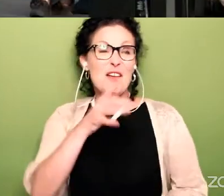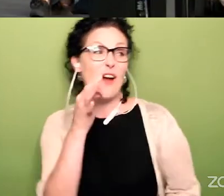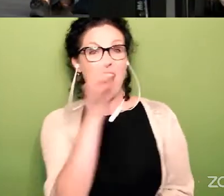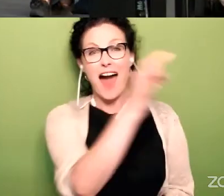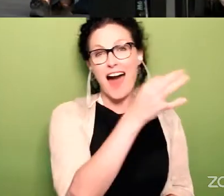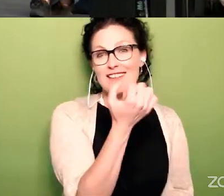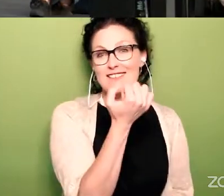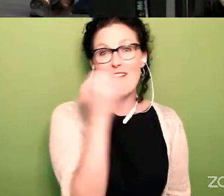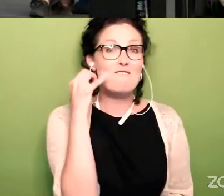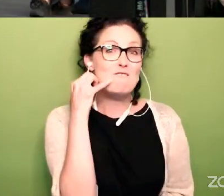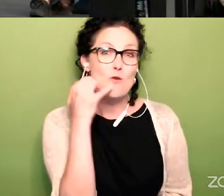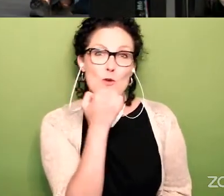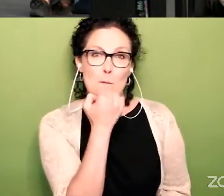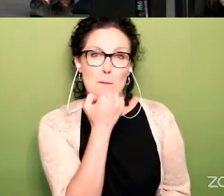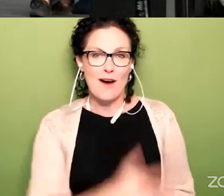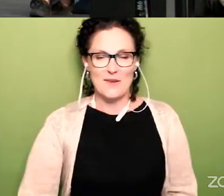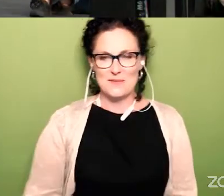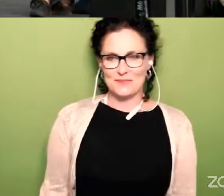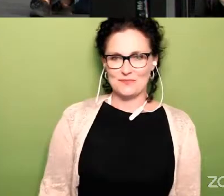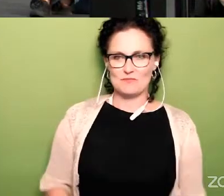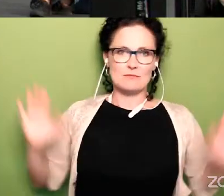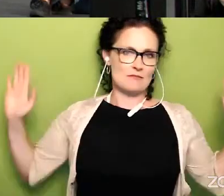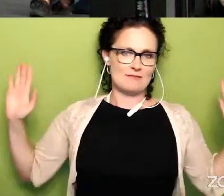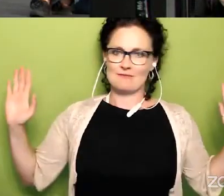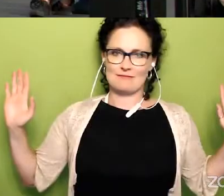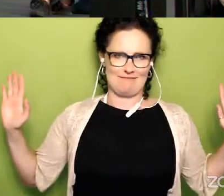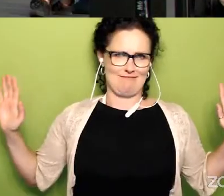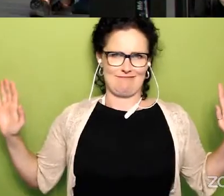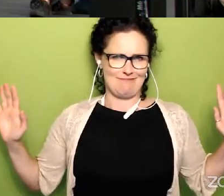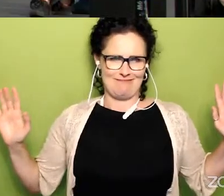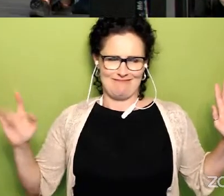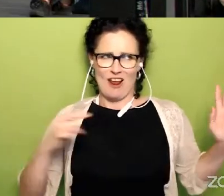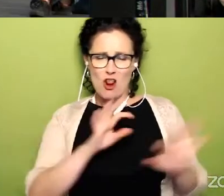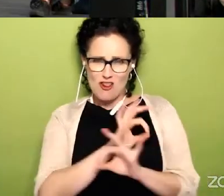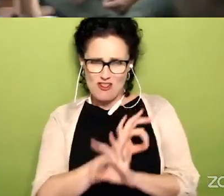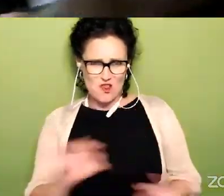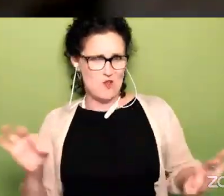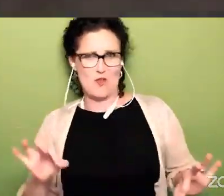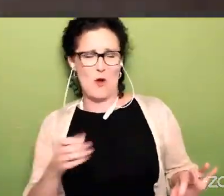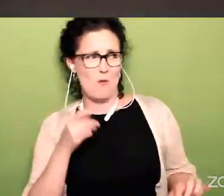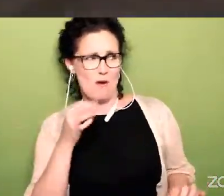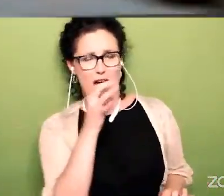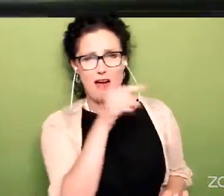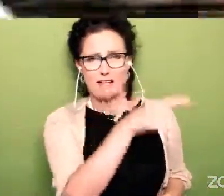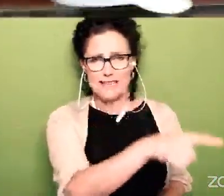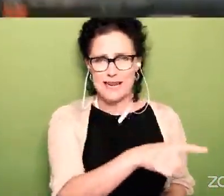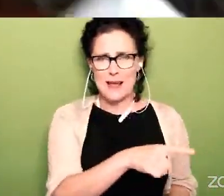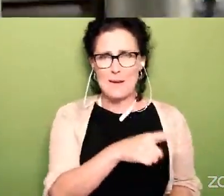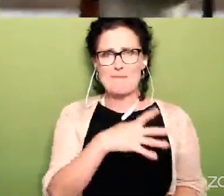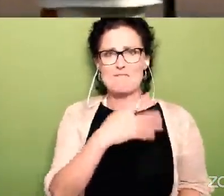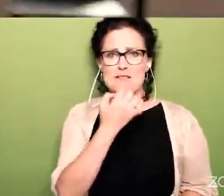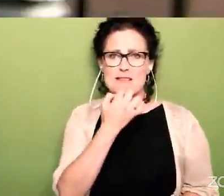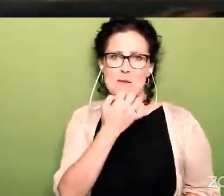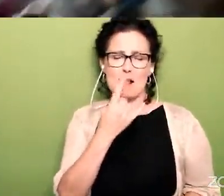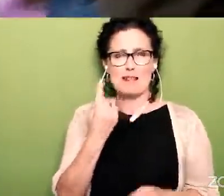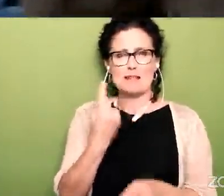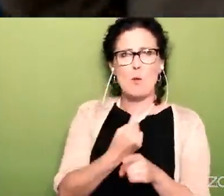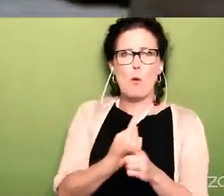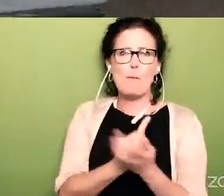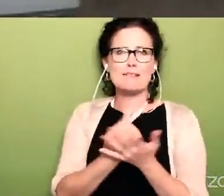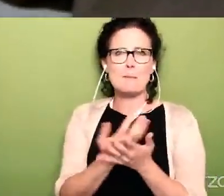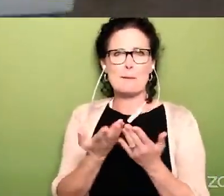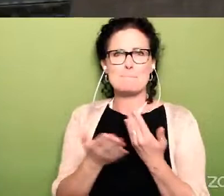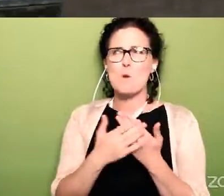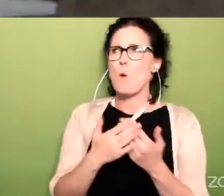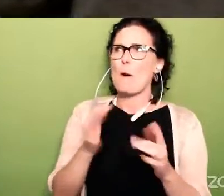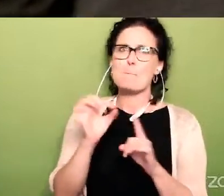like the clouds. The clouds? Raheem, you need to get out more. Oh, come on. Just do it. It'll be fun. Let's just do what Raheem